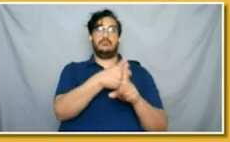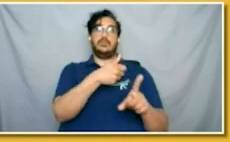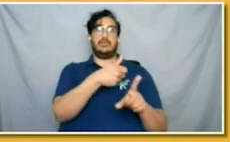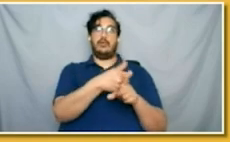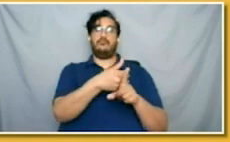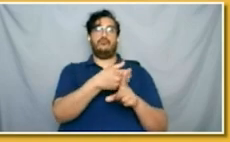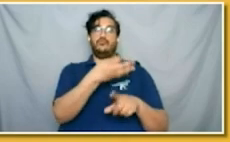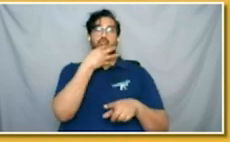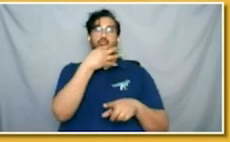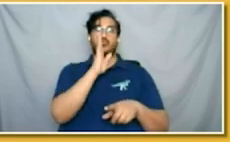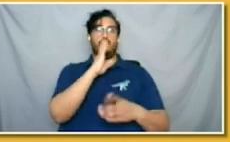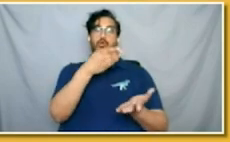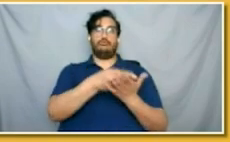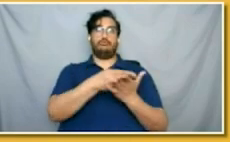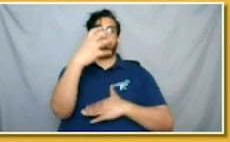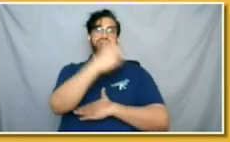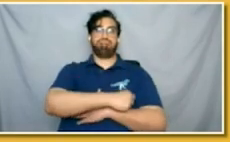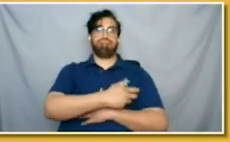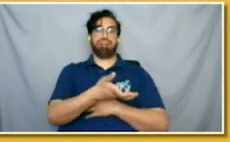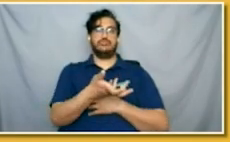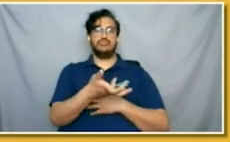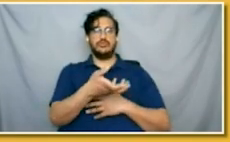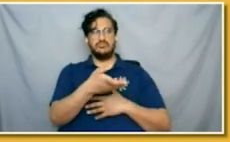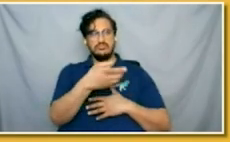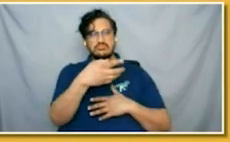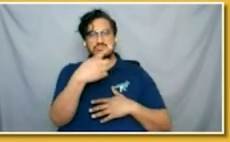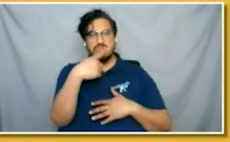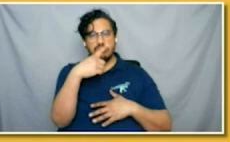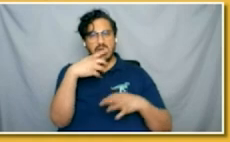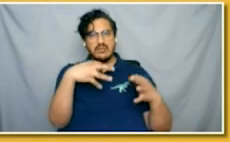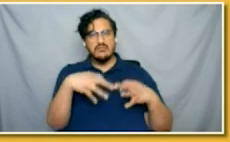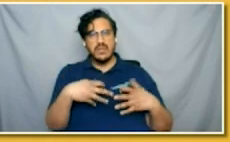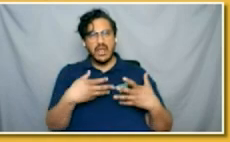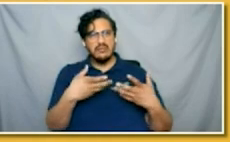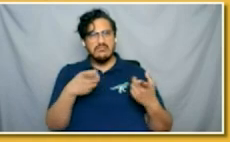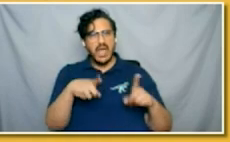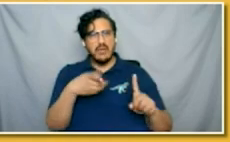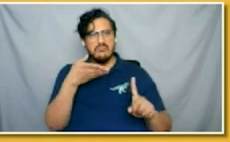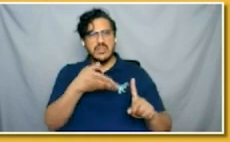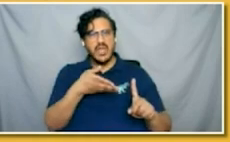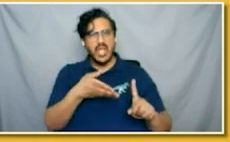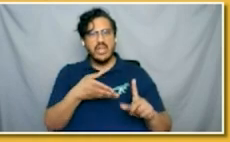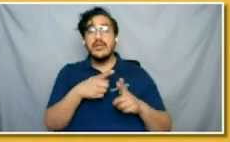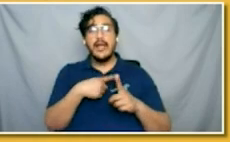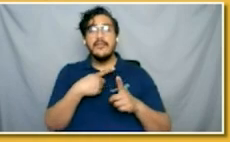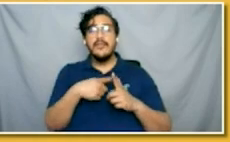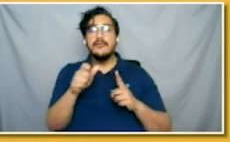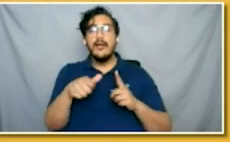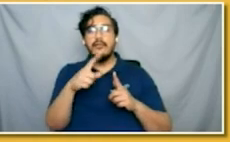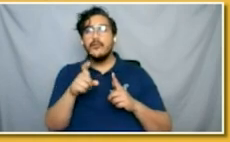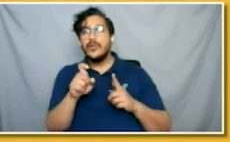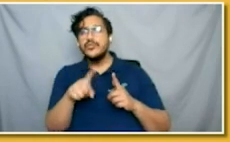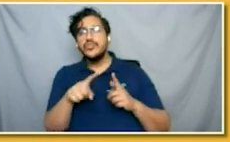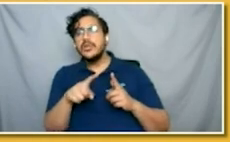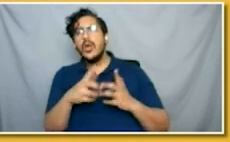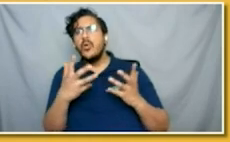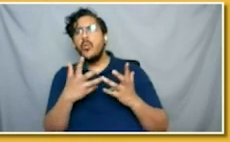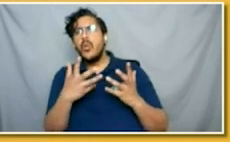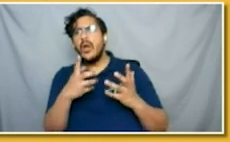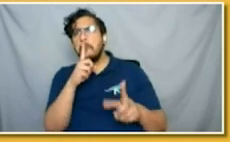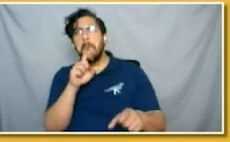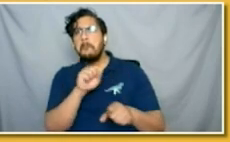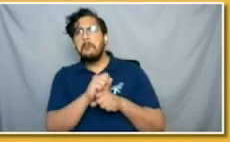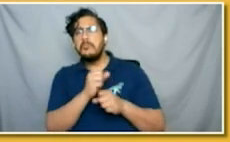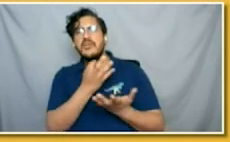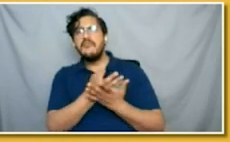what that timeline sort of was? And then sort of a follow-up question to that, sort of what is actually the financial standing of the post office